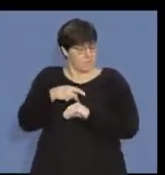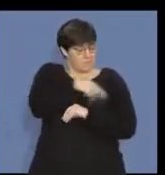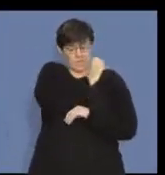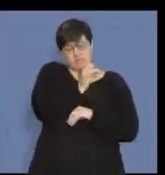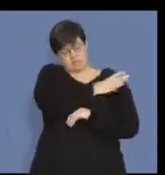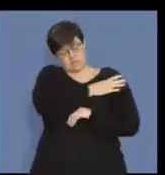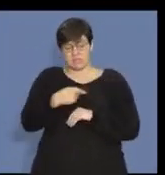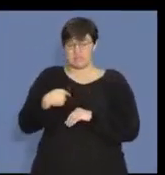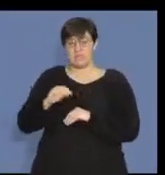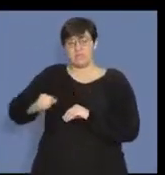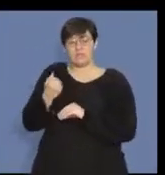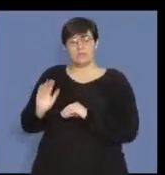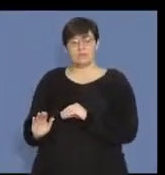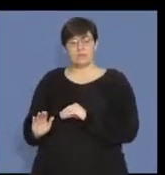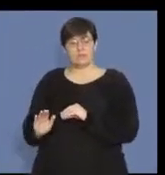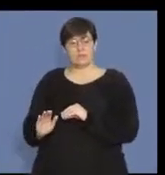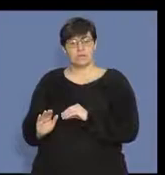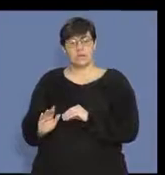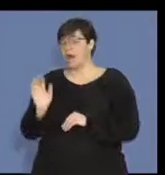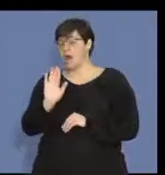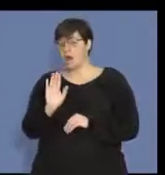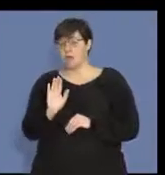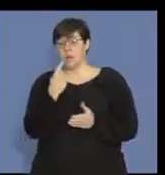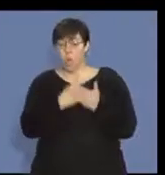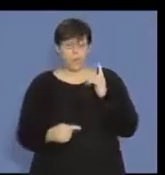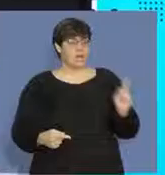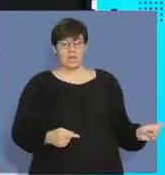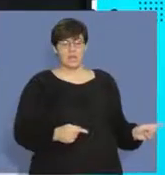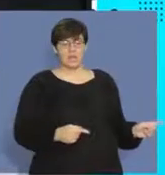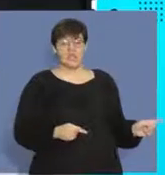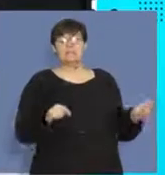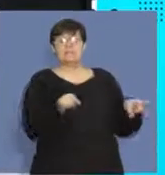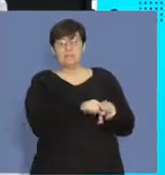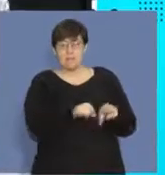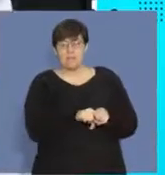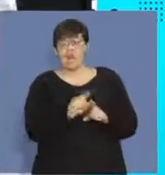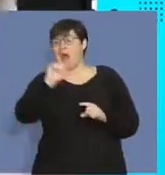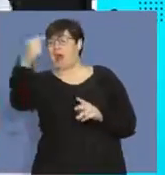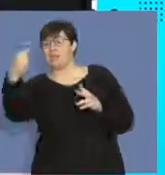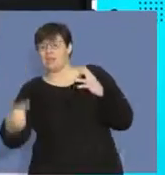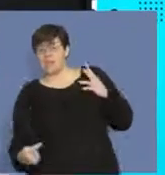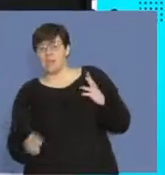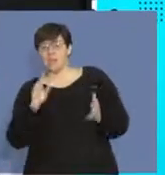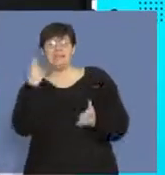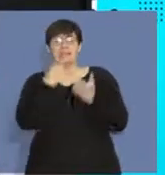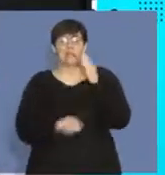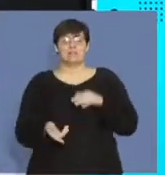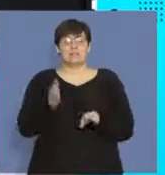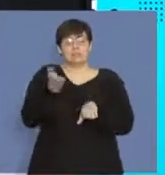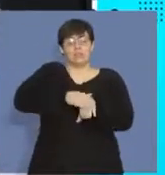obviously, this is not only applicable to SARS in terms of VAT, but it's also applicable to other forms of